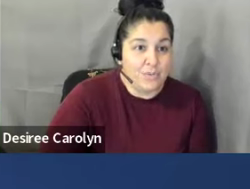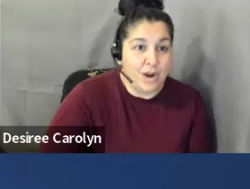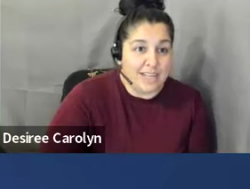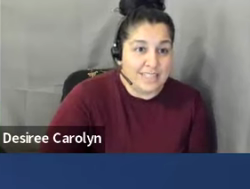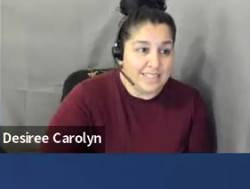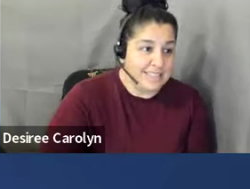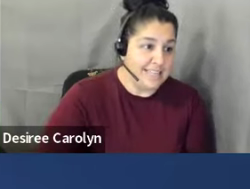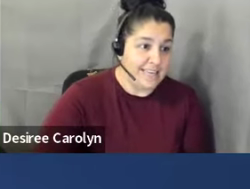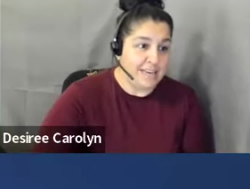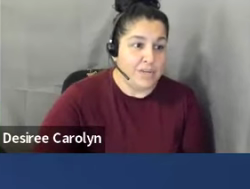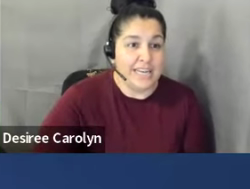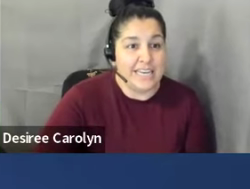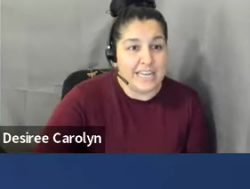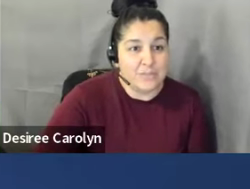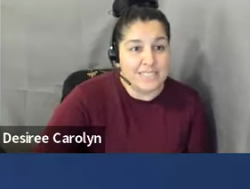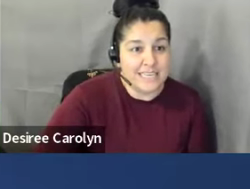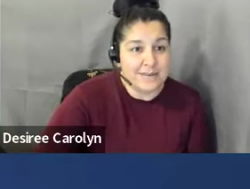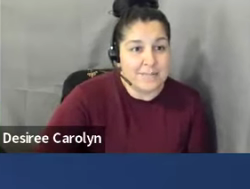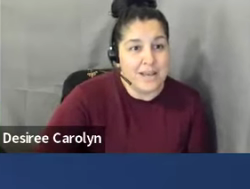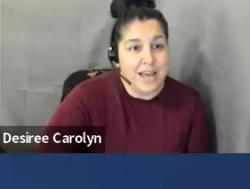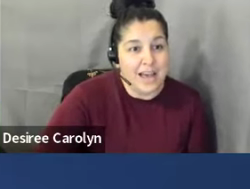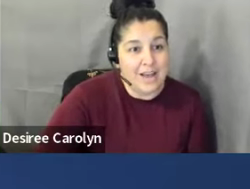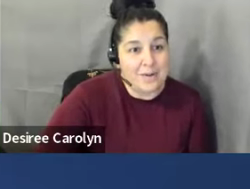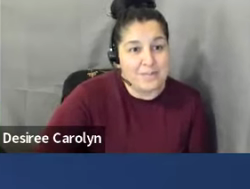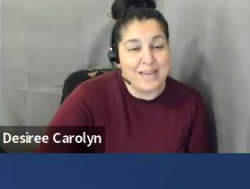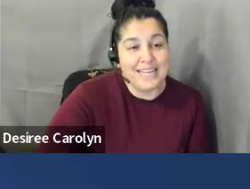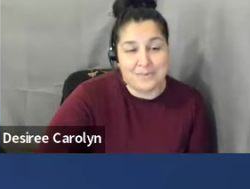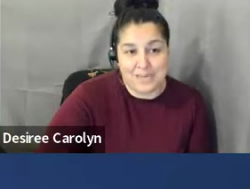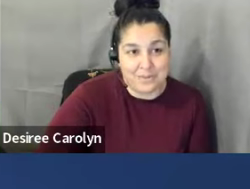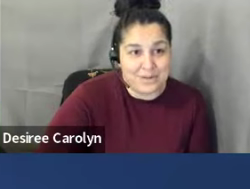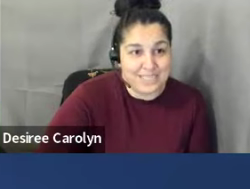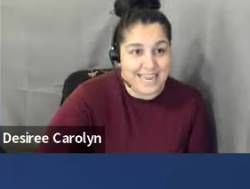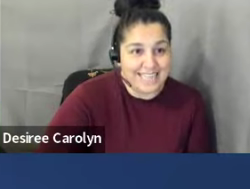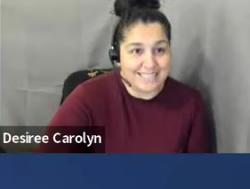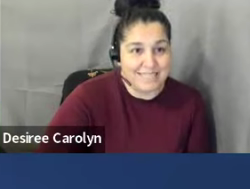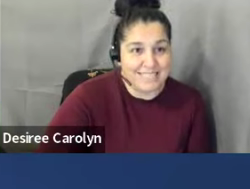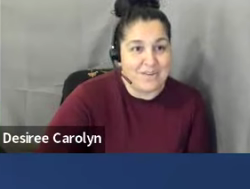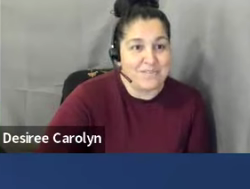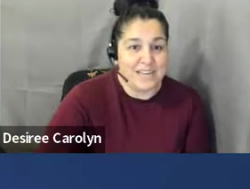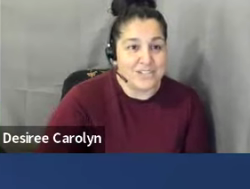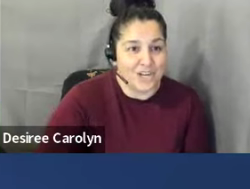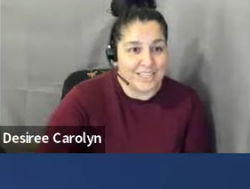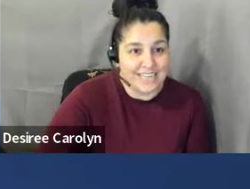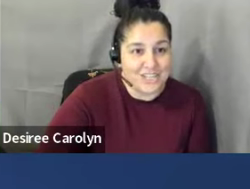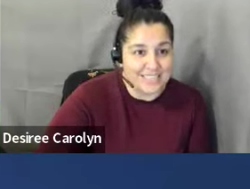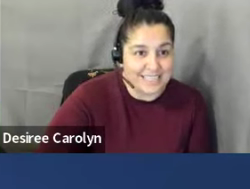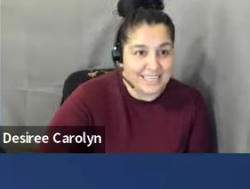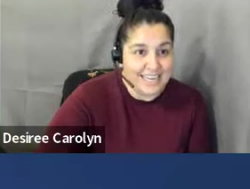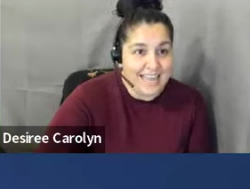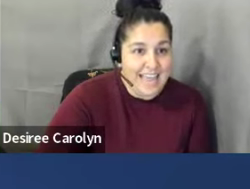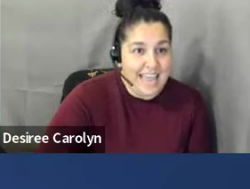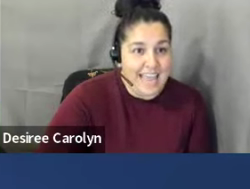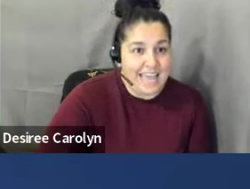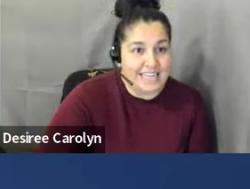And who runs the community engagement team? We're here with you today. It's myself and Sean and